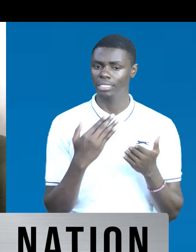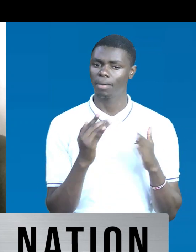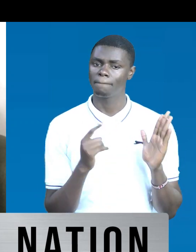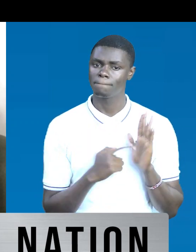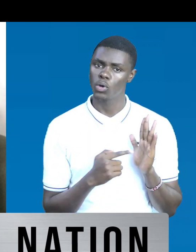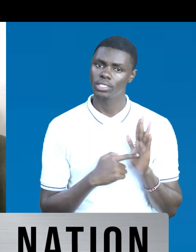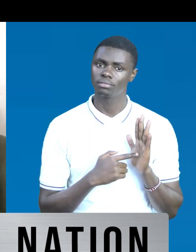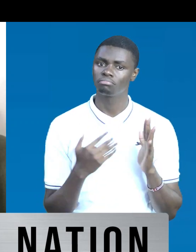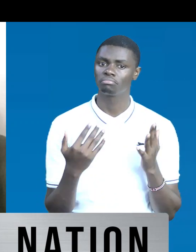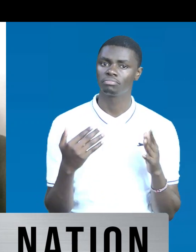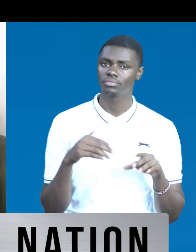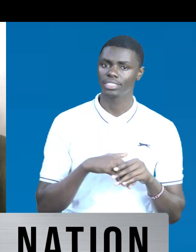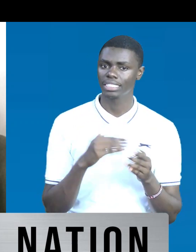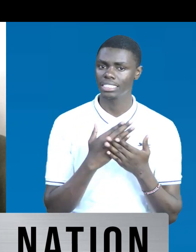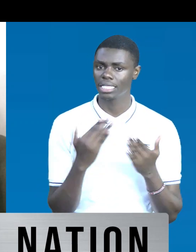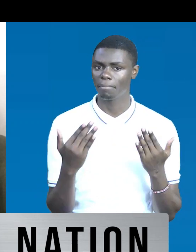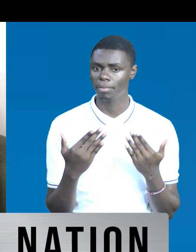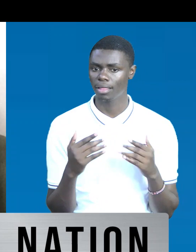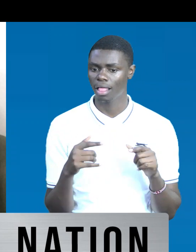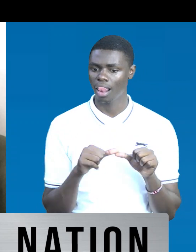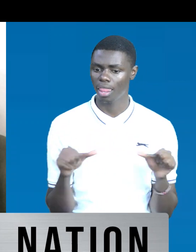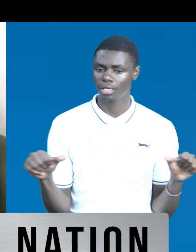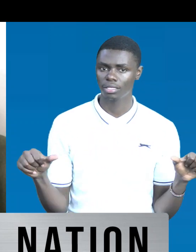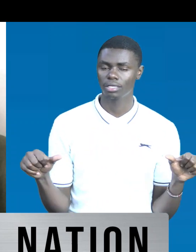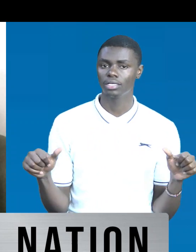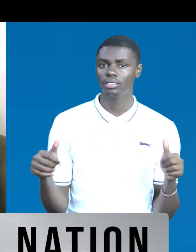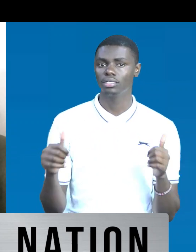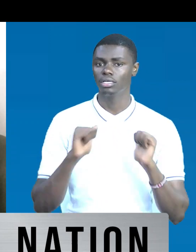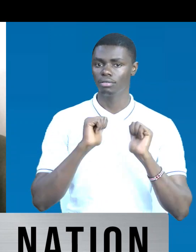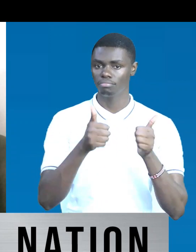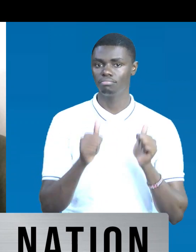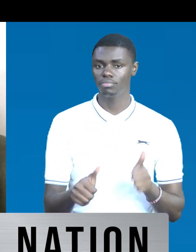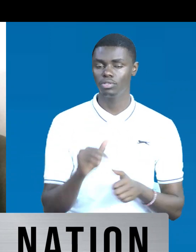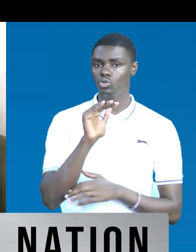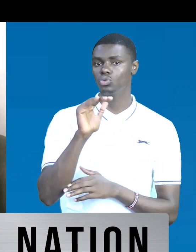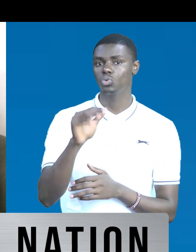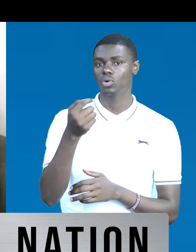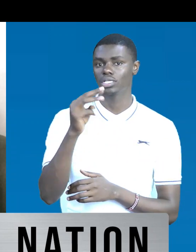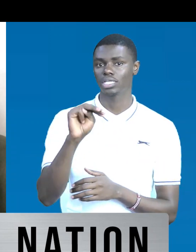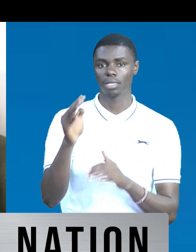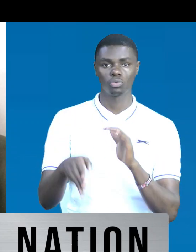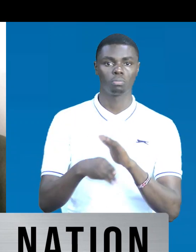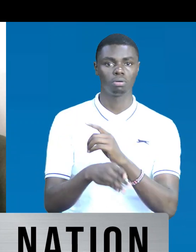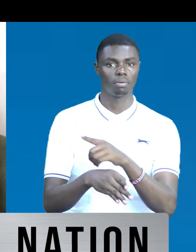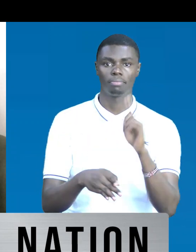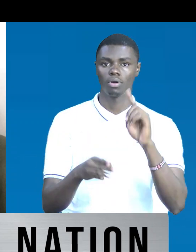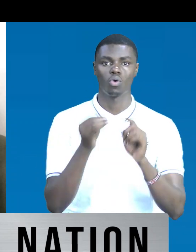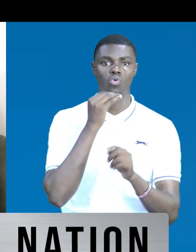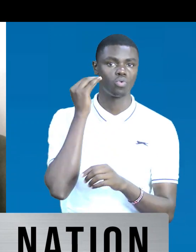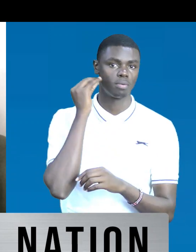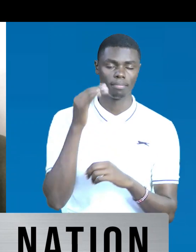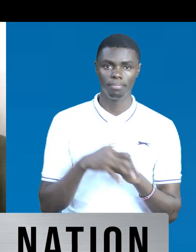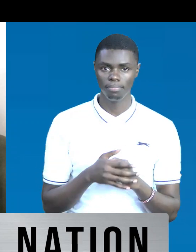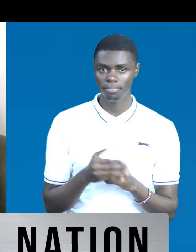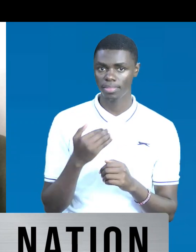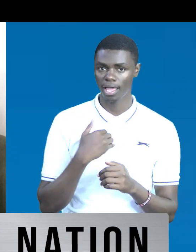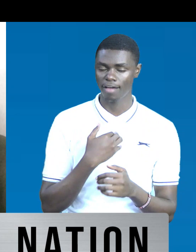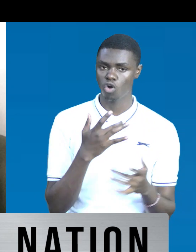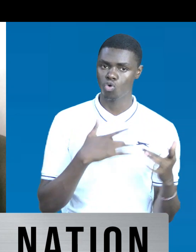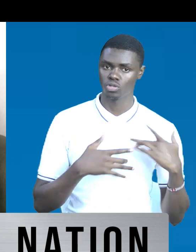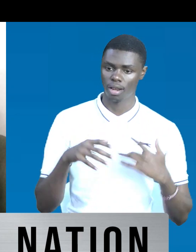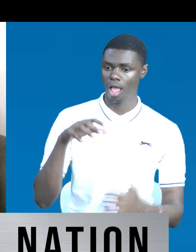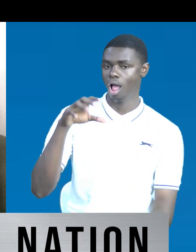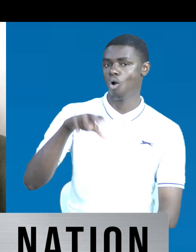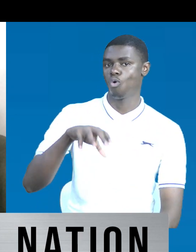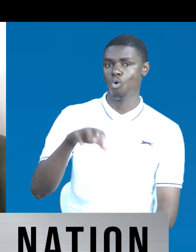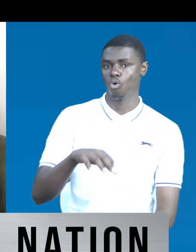point in certain lands it is also appropriate for them to ask for that. Yeah, but obviously there's been this concern that Congo